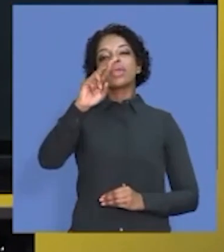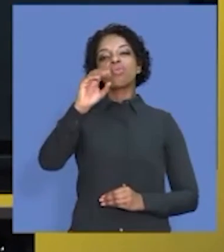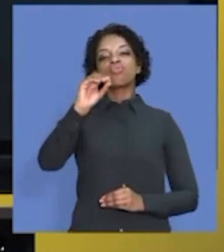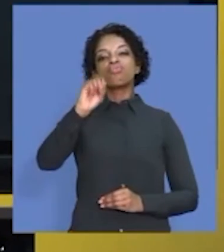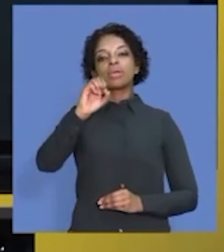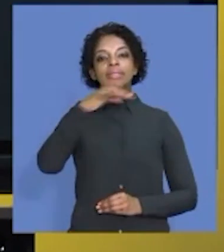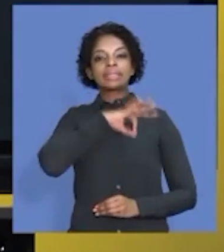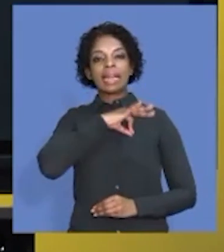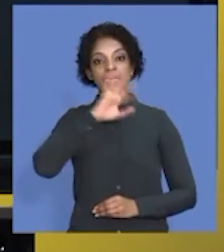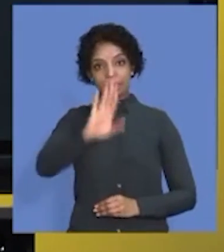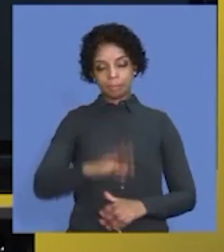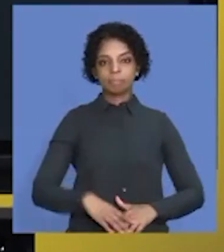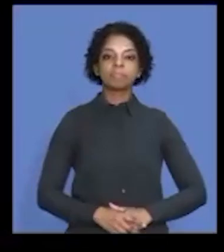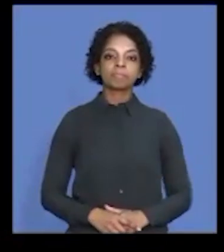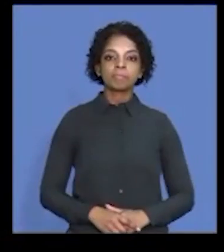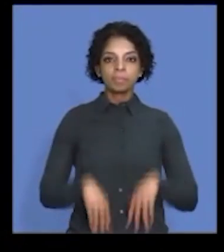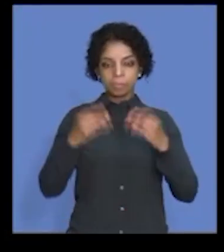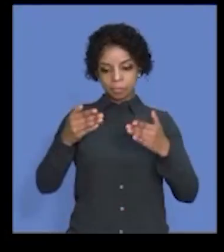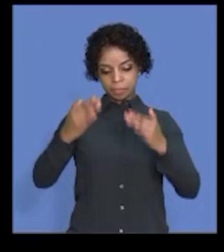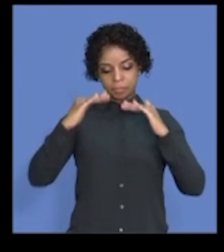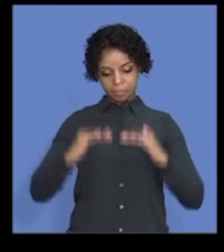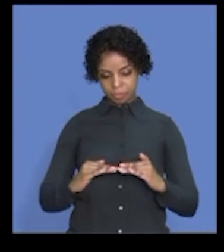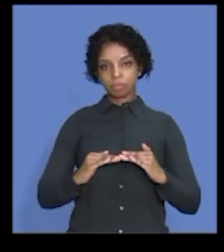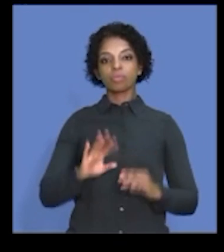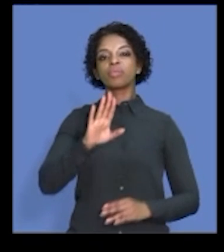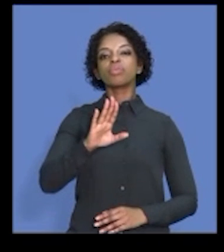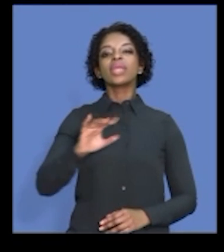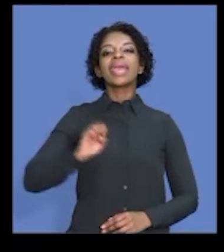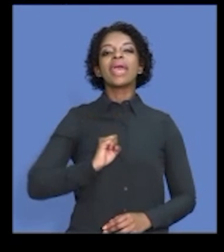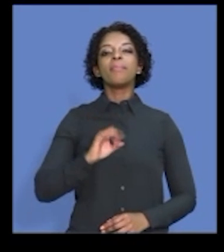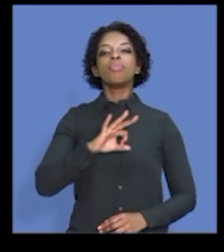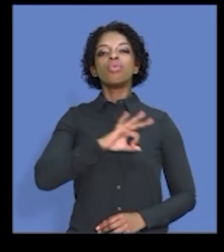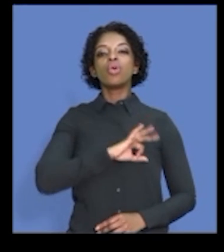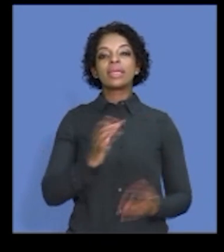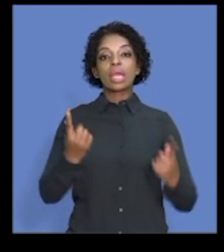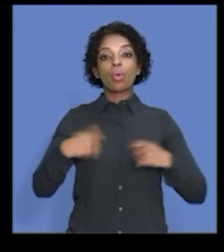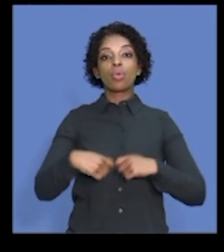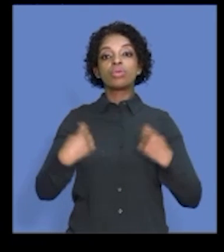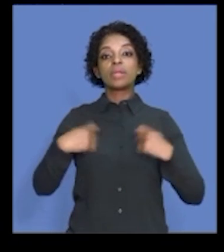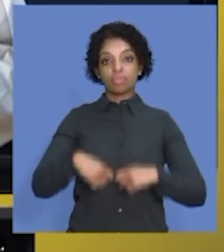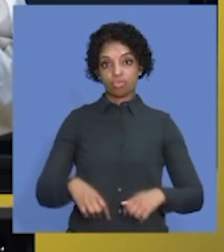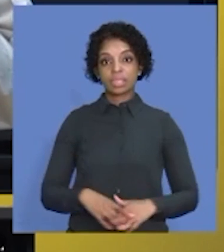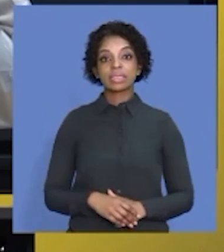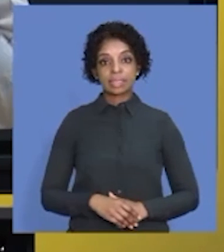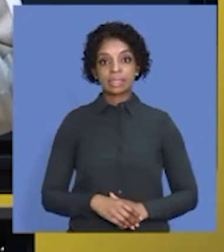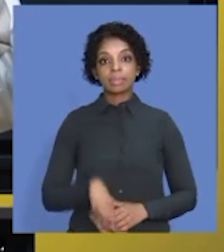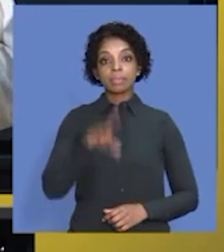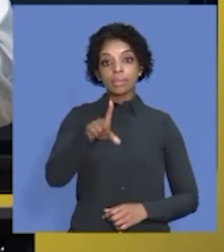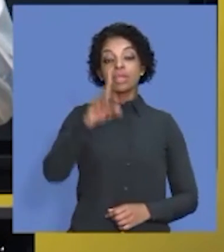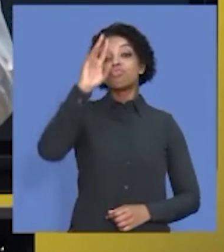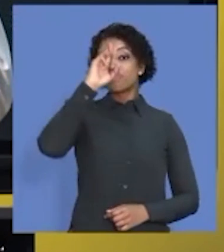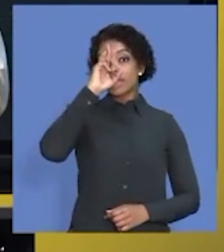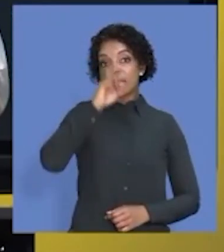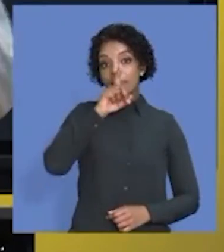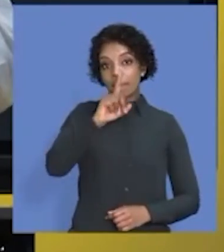on, we now come to the next one which we spoke about, and that was your employer contributions. Remember, apart from